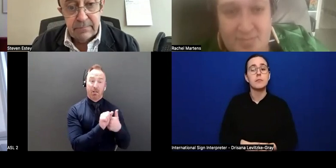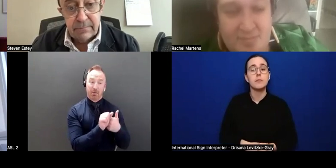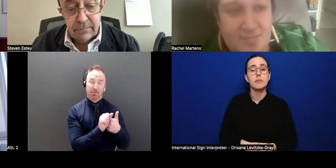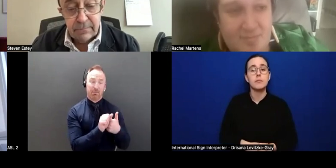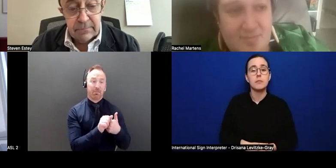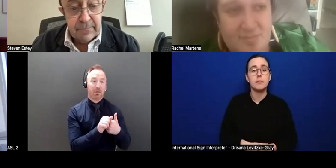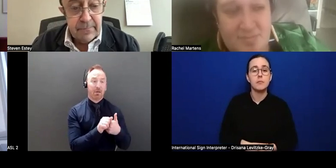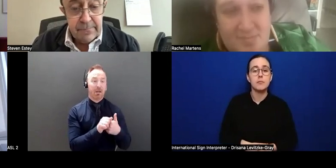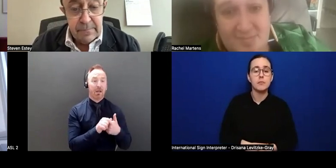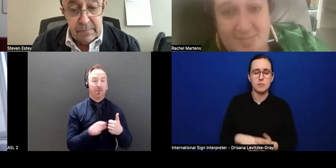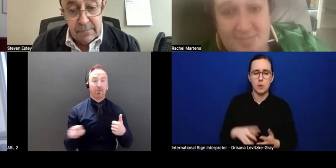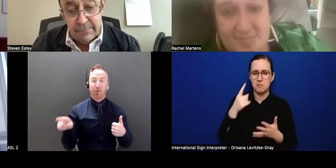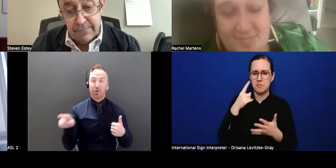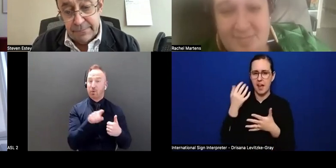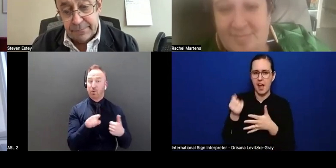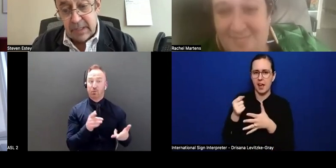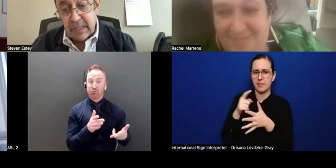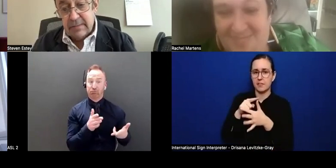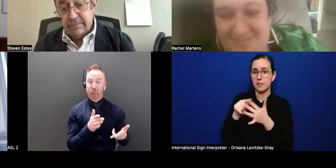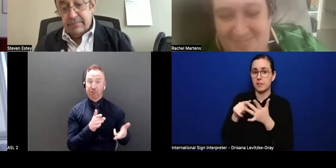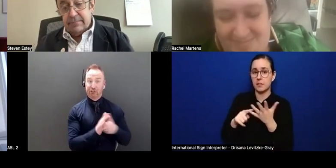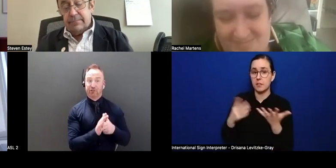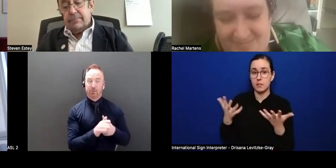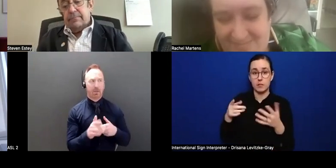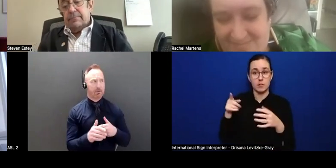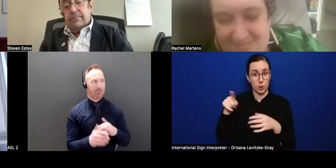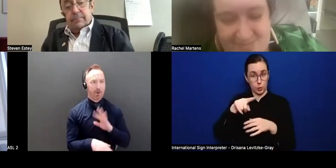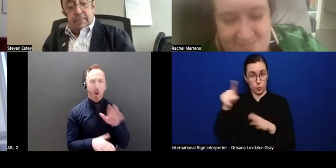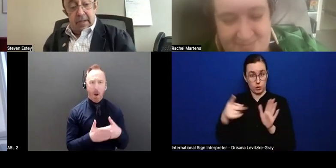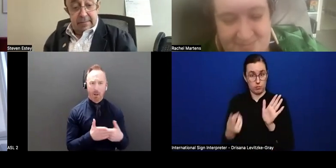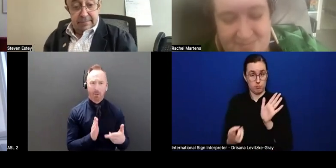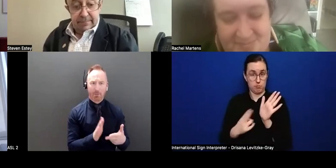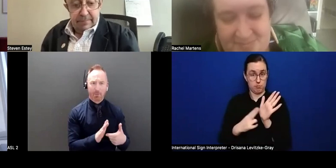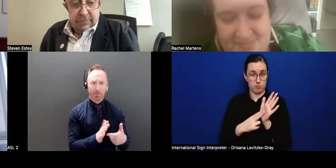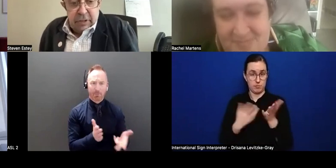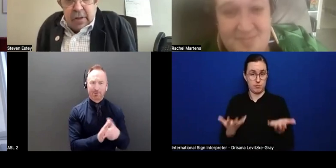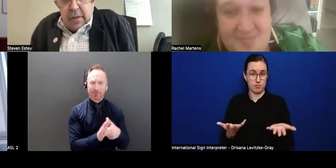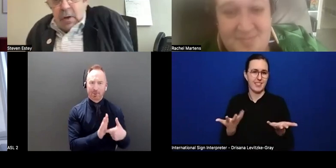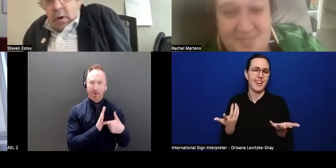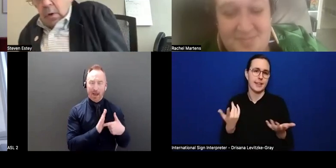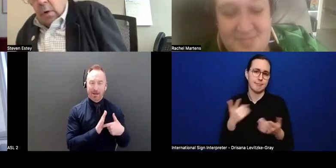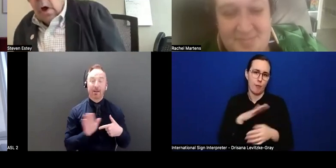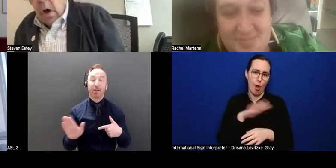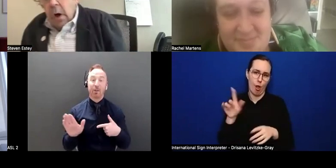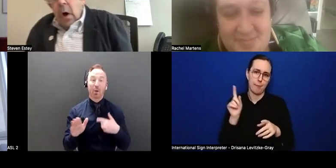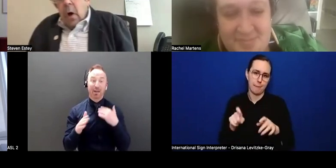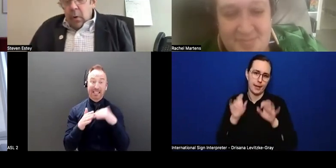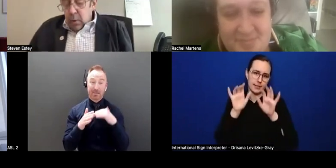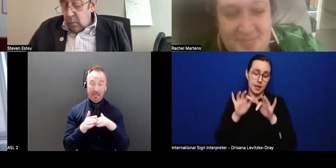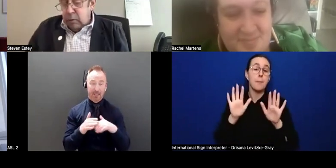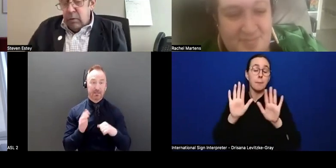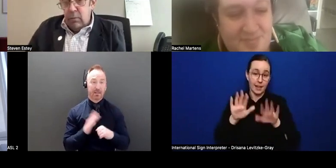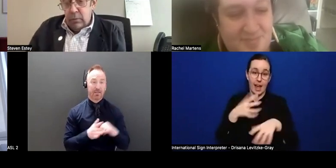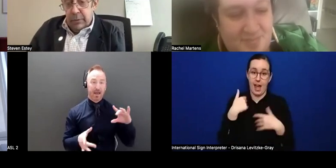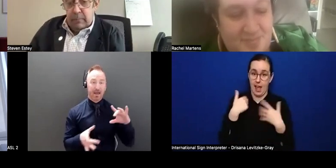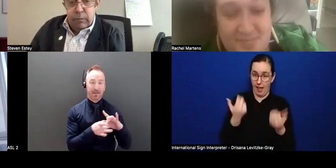of those who registered. Well, everybody had to register. So we have your emails. We'll send you the link for